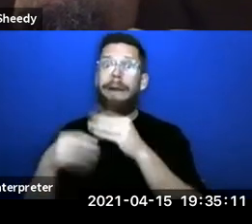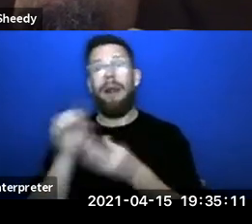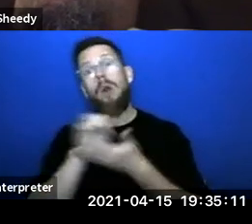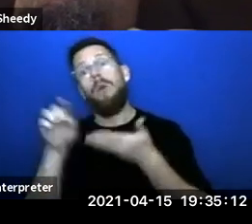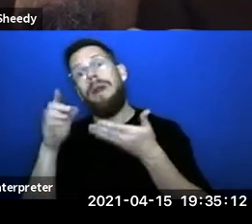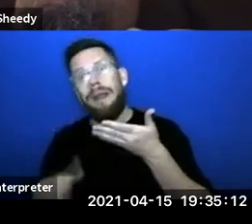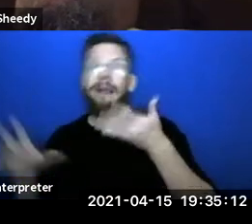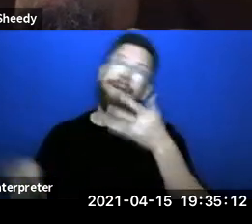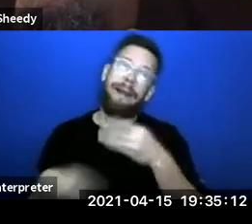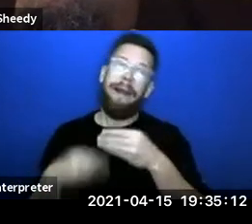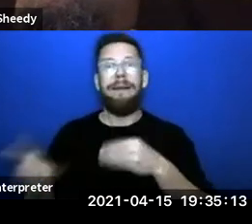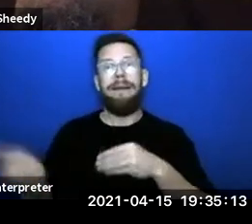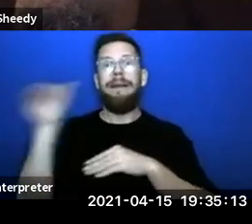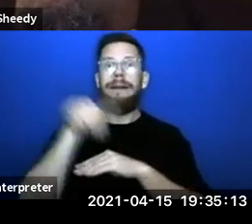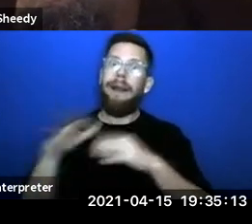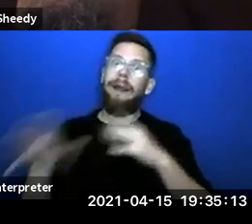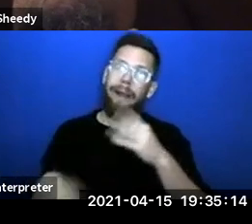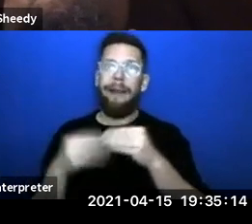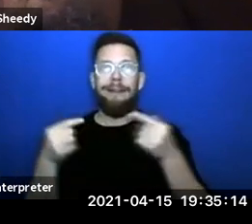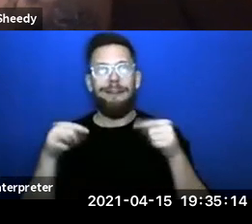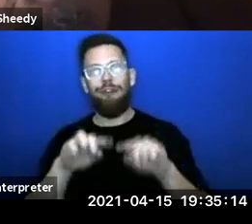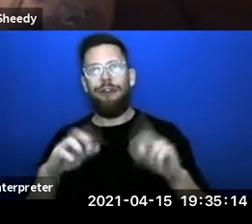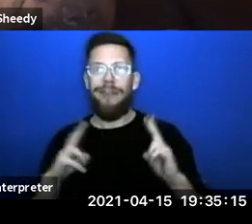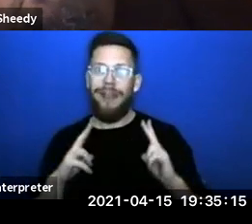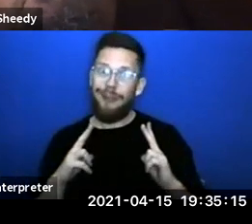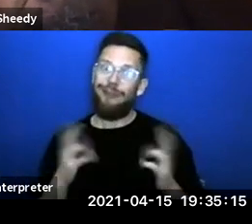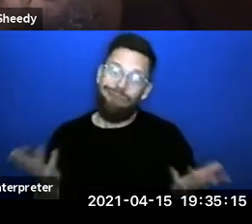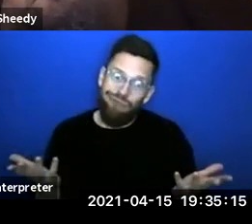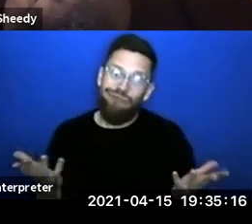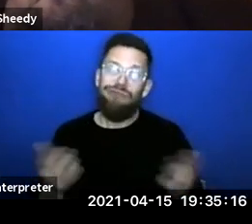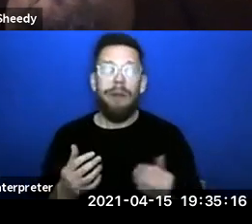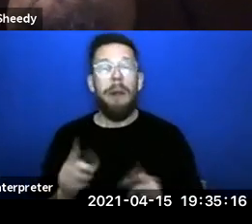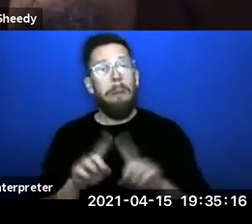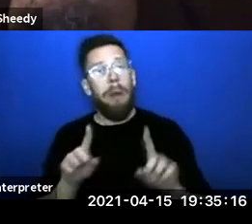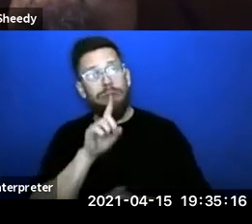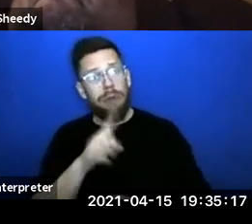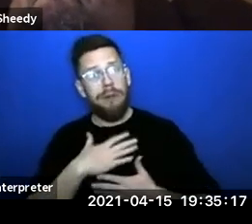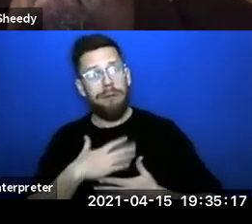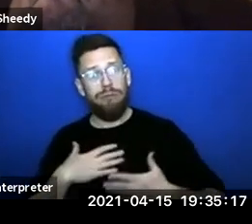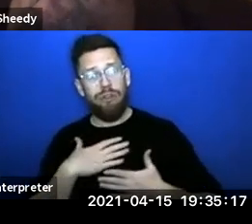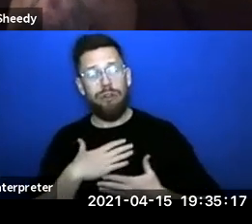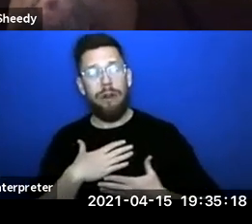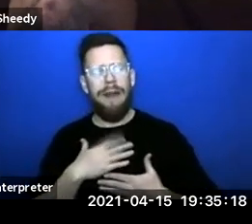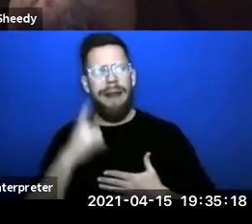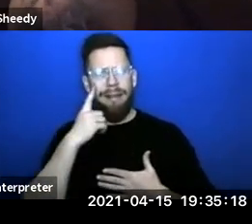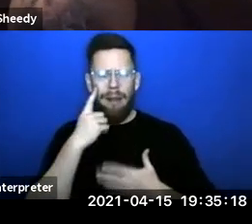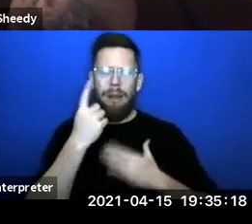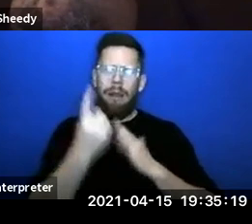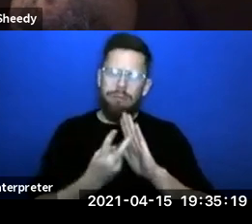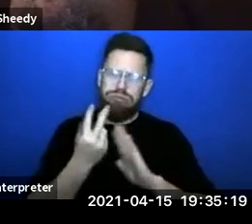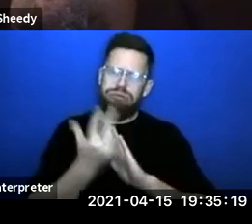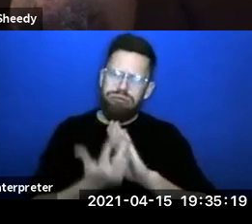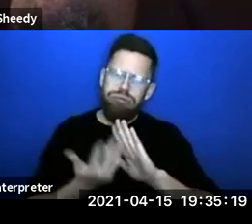during vacation probably. But we're very appreciative. And I think, the hours and the time, I'm going